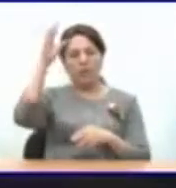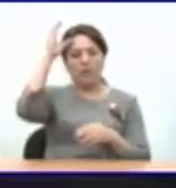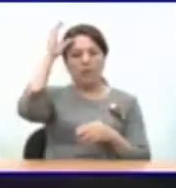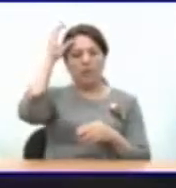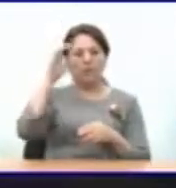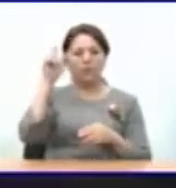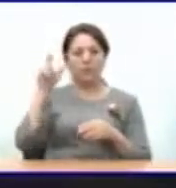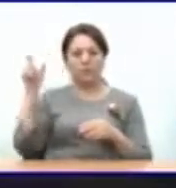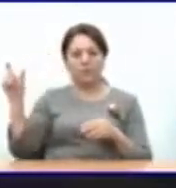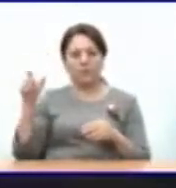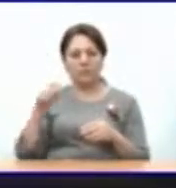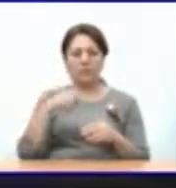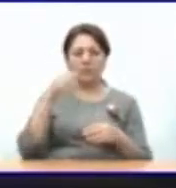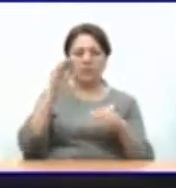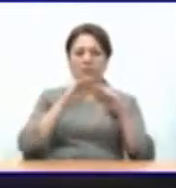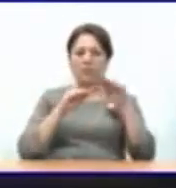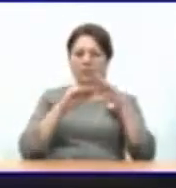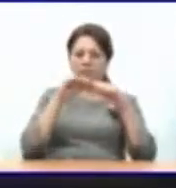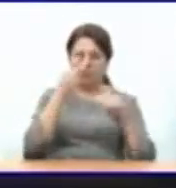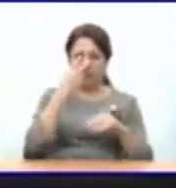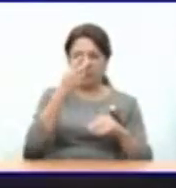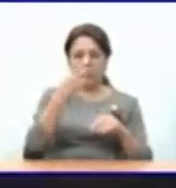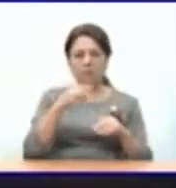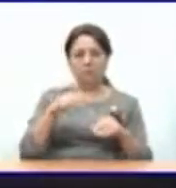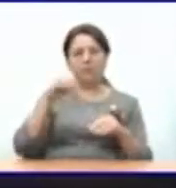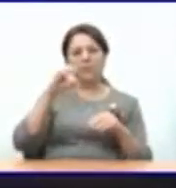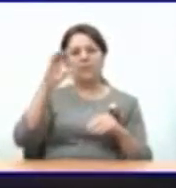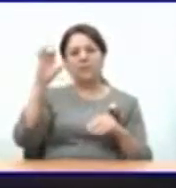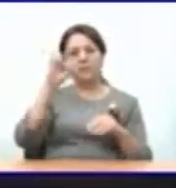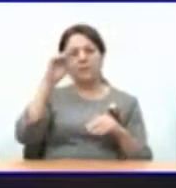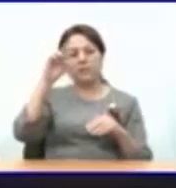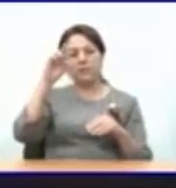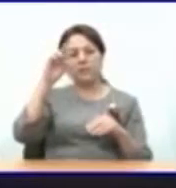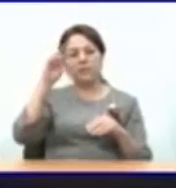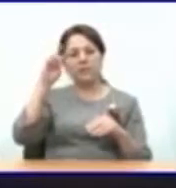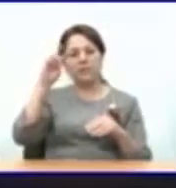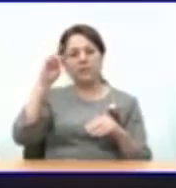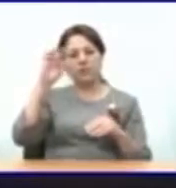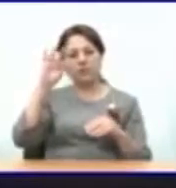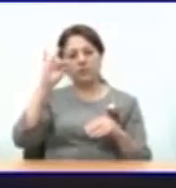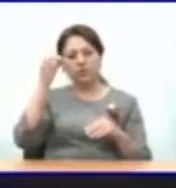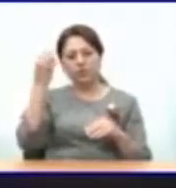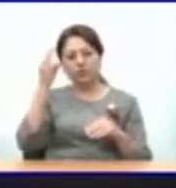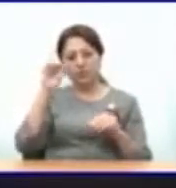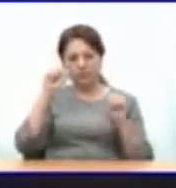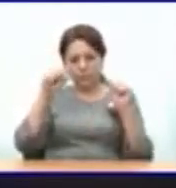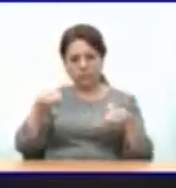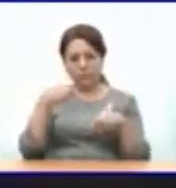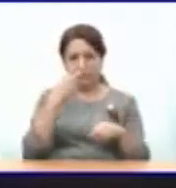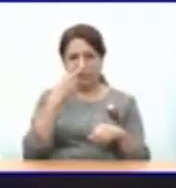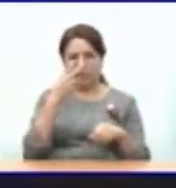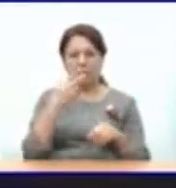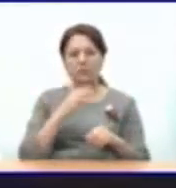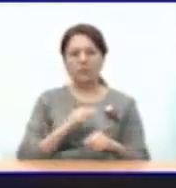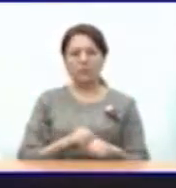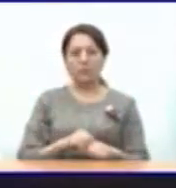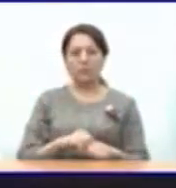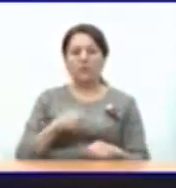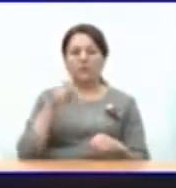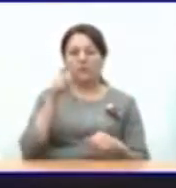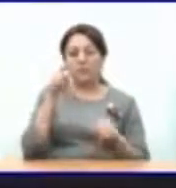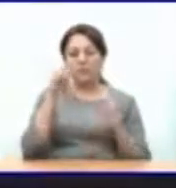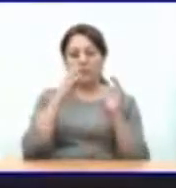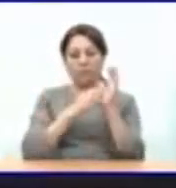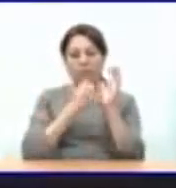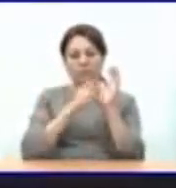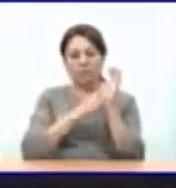tadqiqotlari qutblarning siljishi mumkin ekanligini tushuntirib beradi. Endi qarang, 1980-yilda